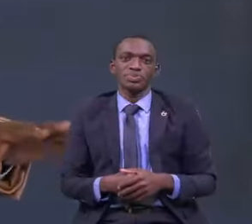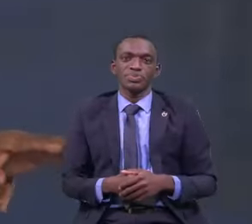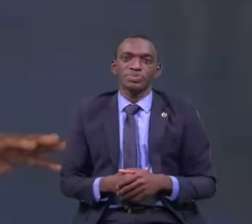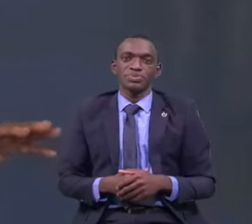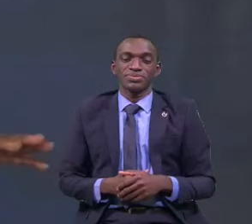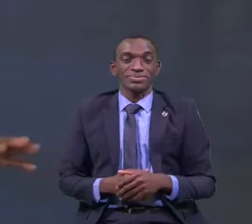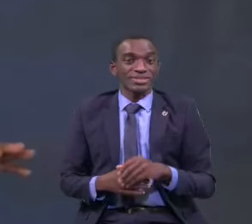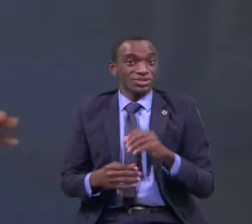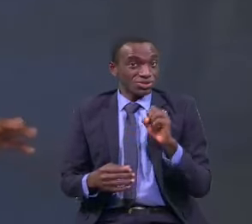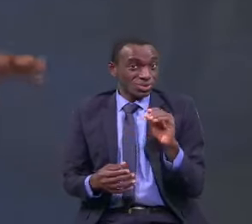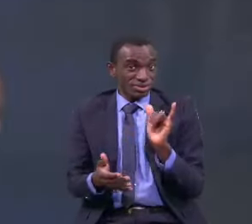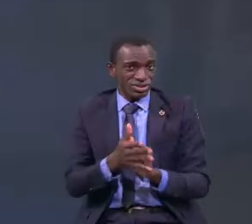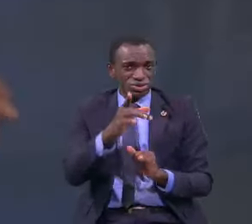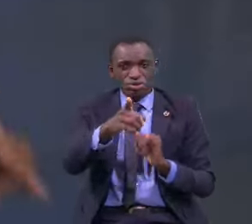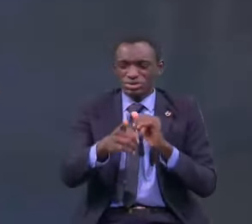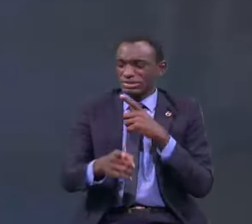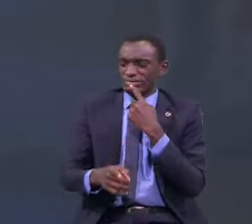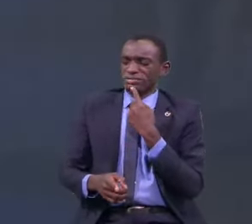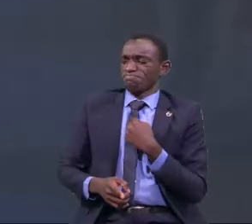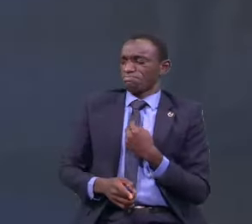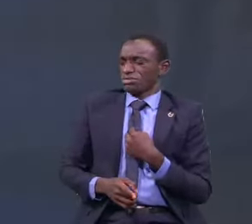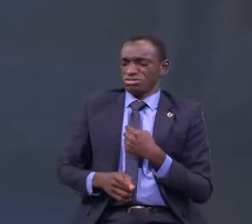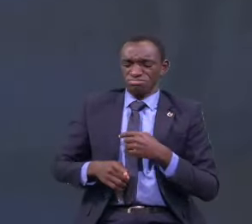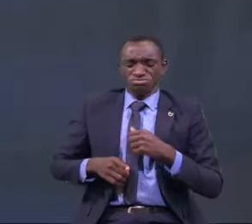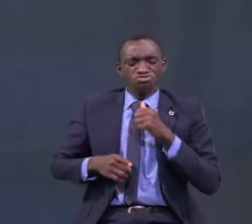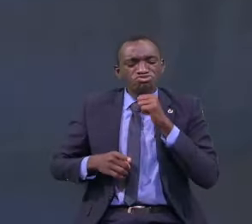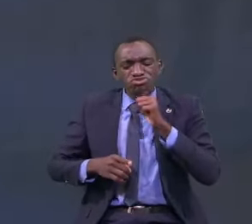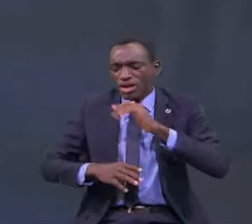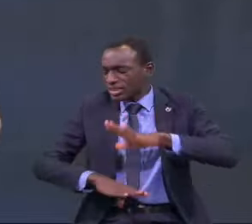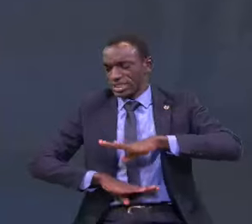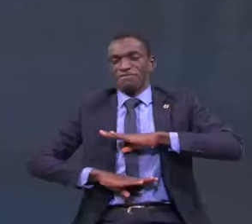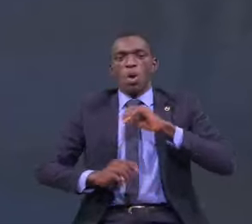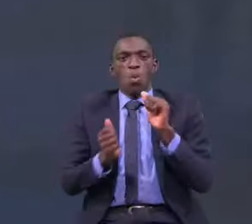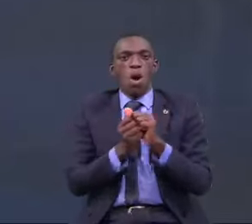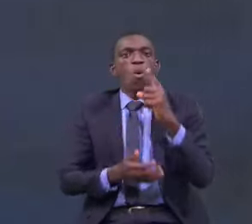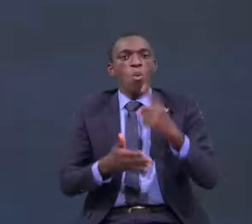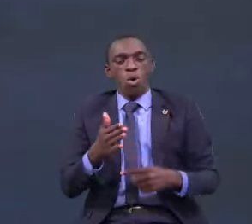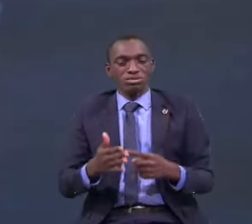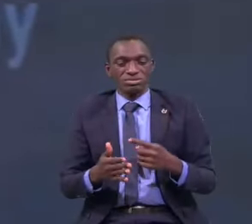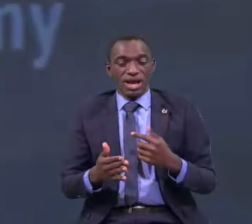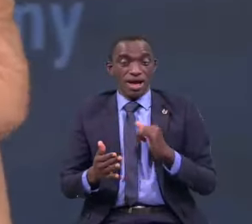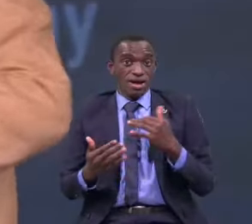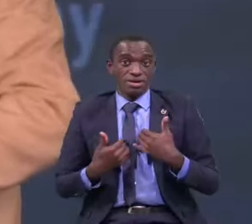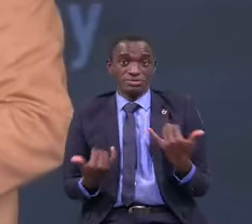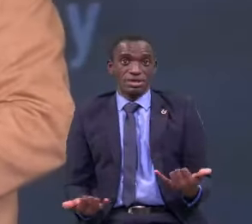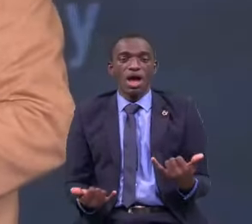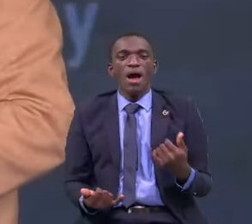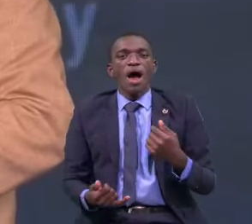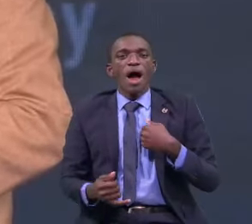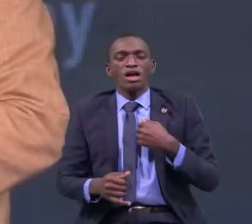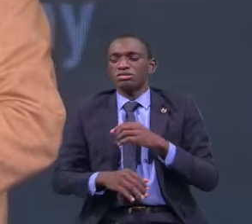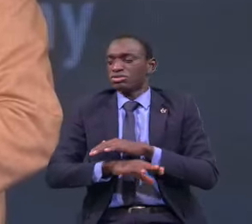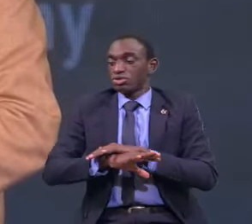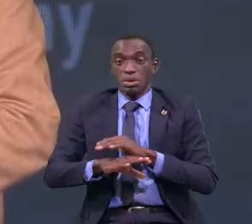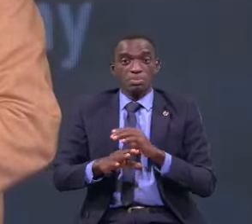be dissatisfied with where you are. I'm not going to read too many